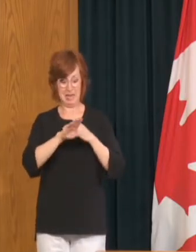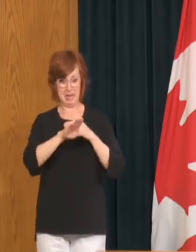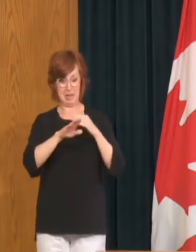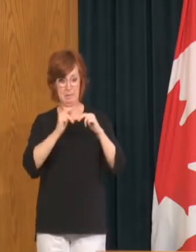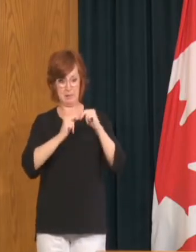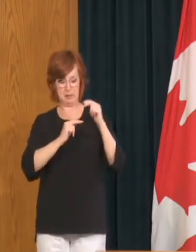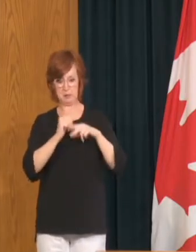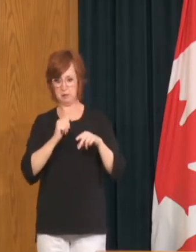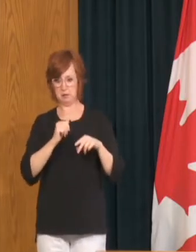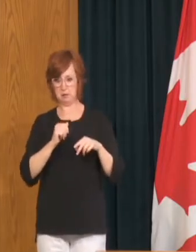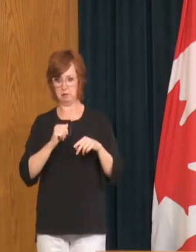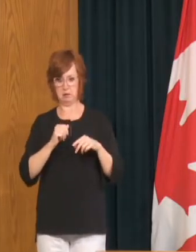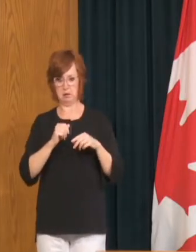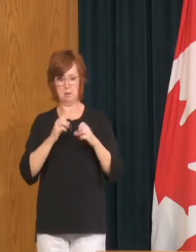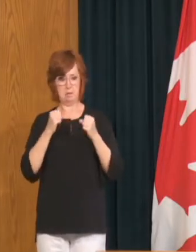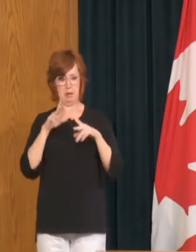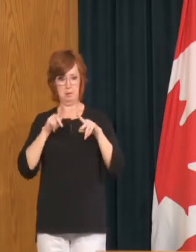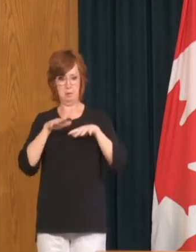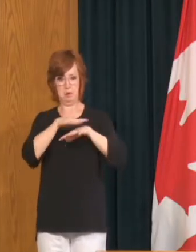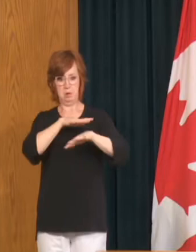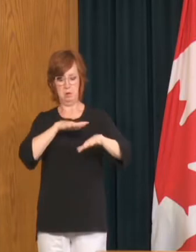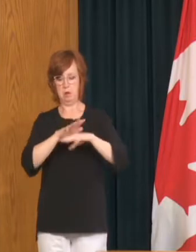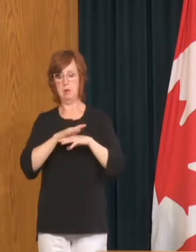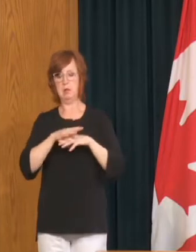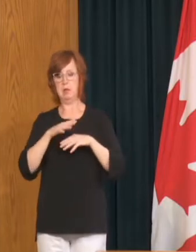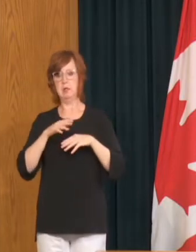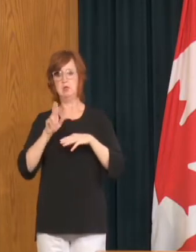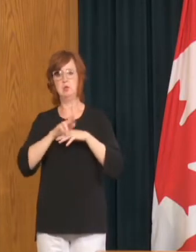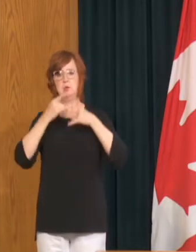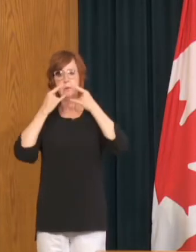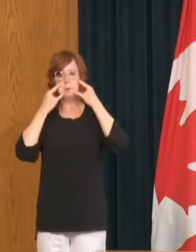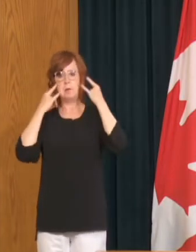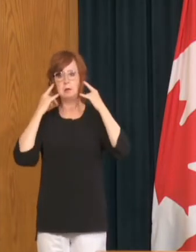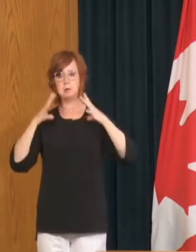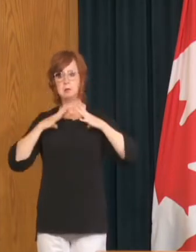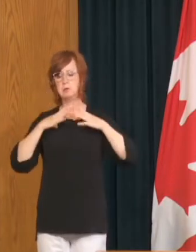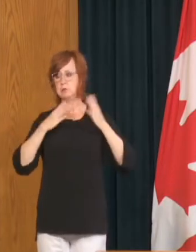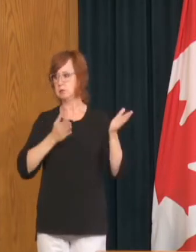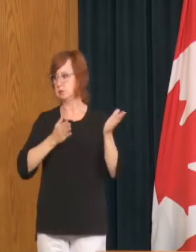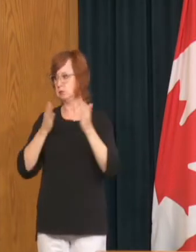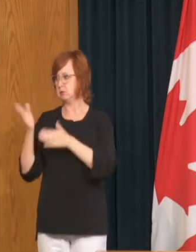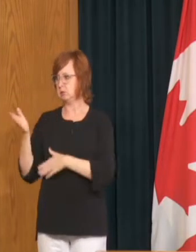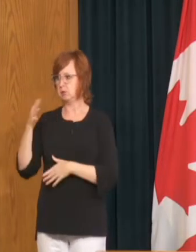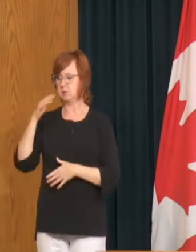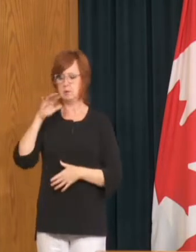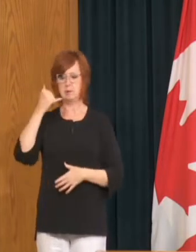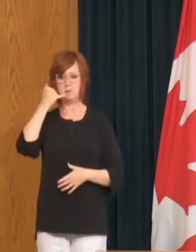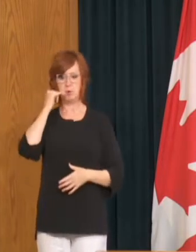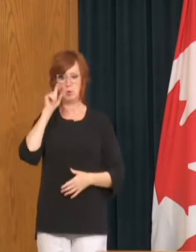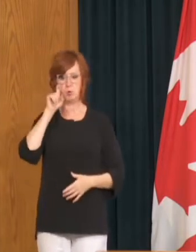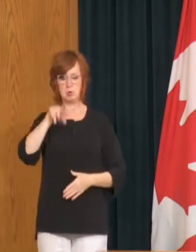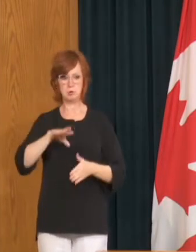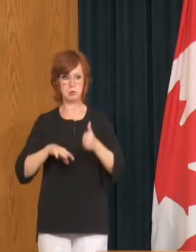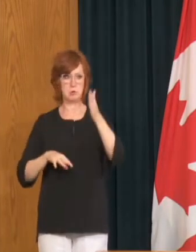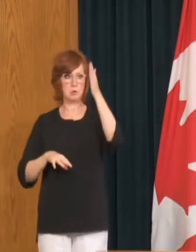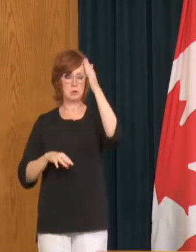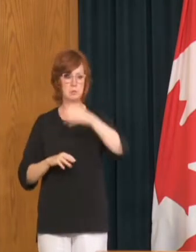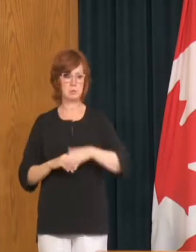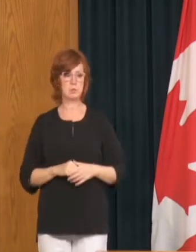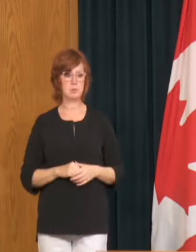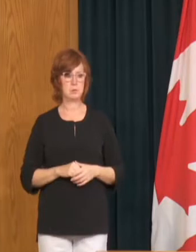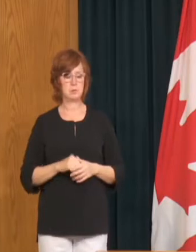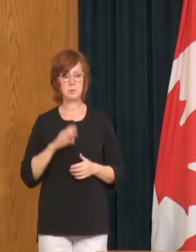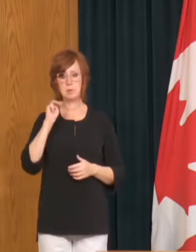have to be aware of as we move forward. We'll take our next question on the line. We